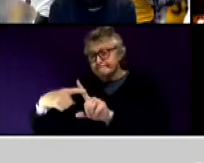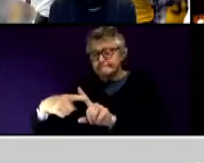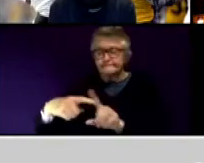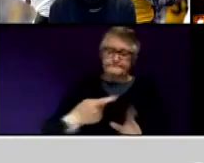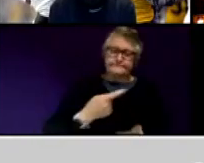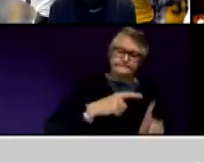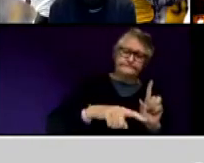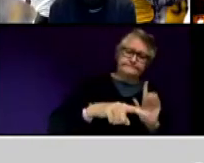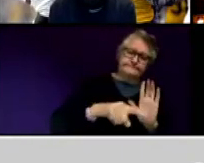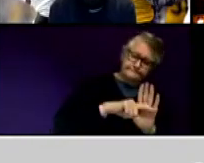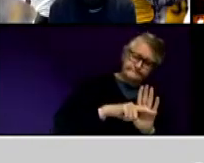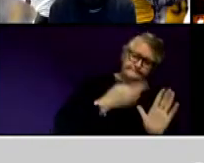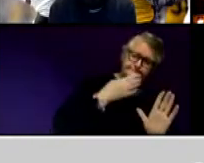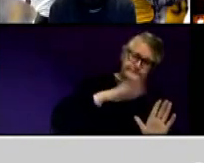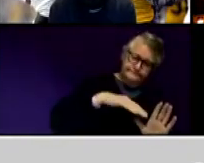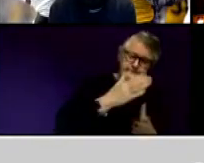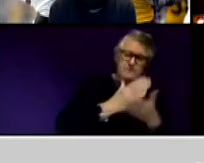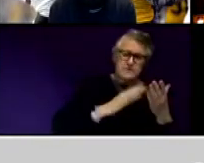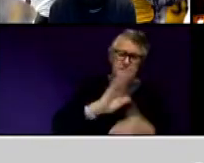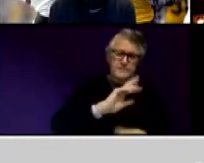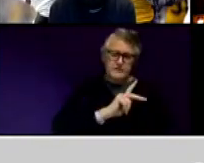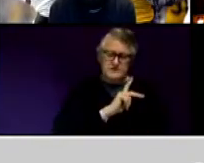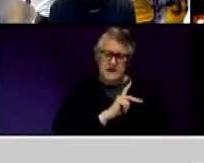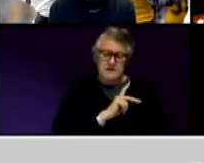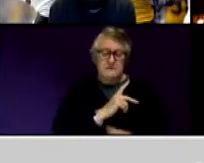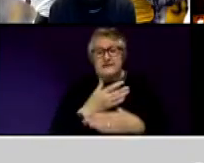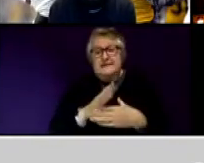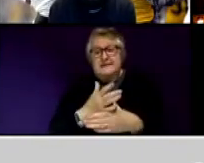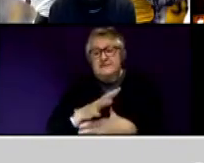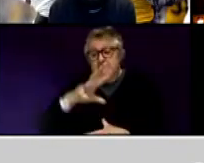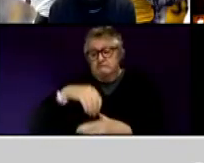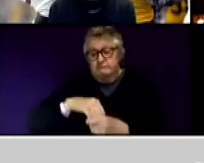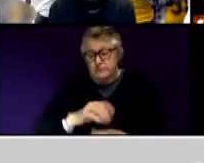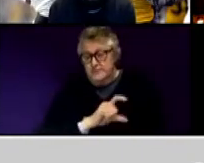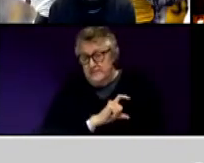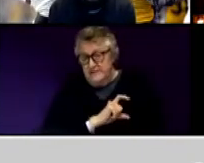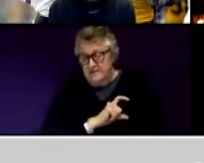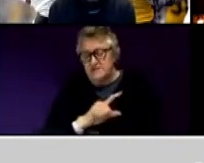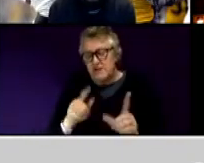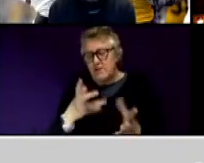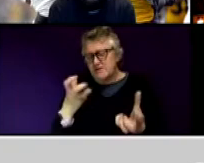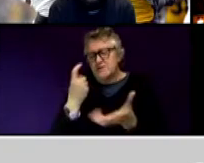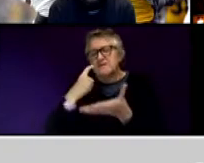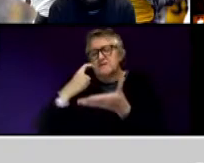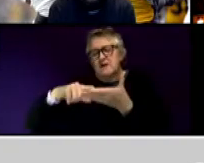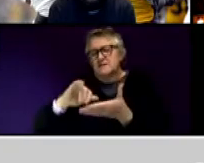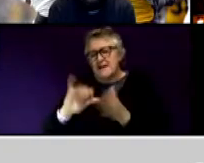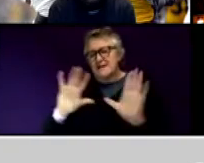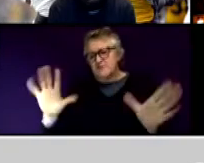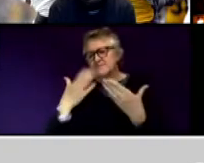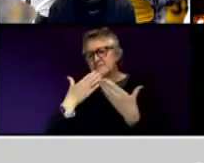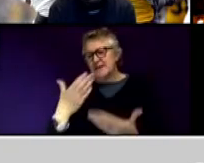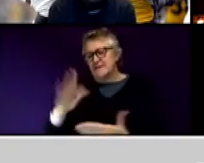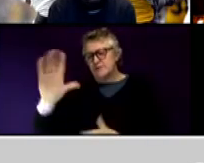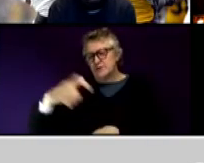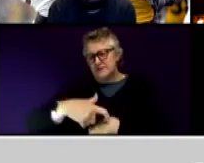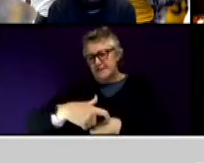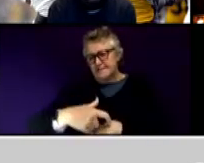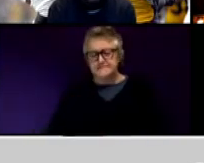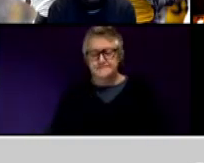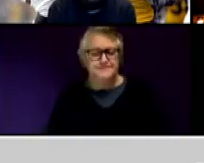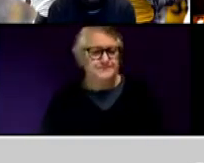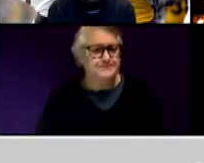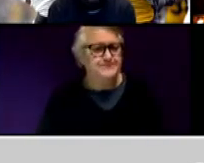And I just want to make an acknowledgement of that even as you're working on this letter. So thank you for your time. Well, thank you